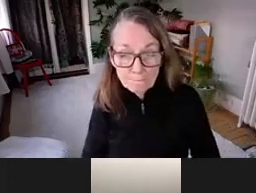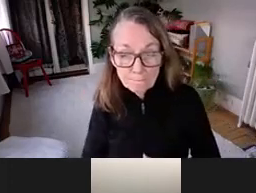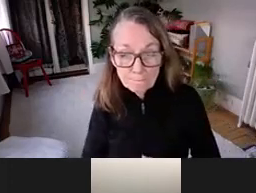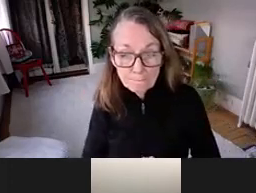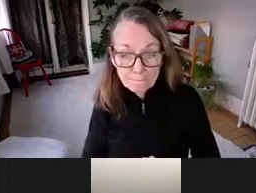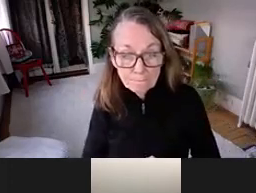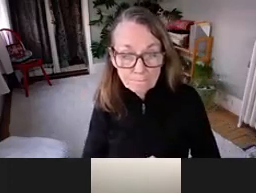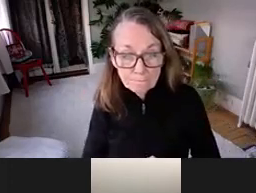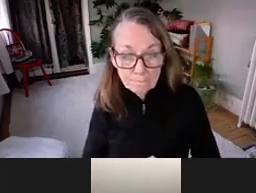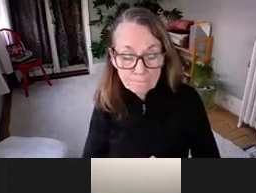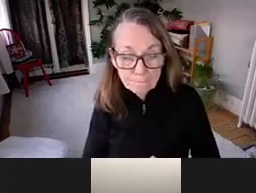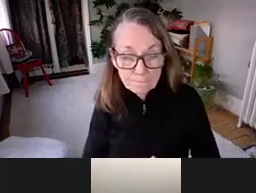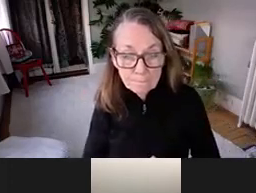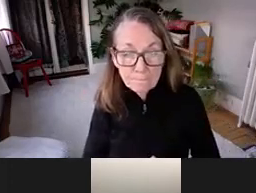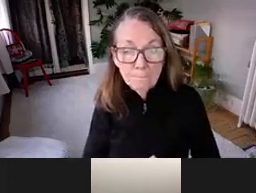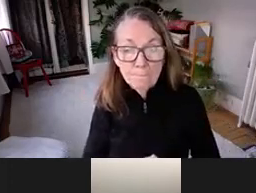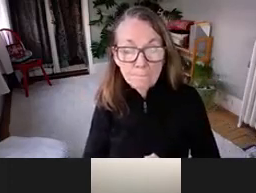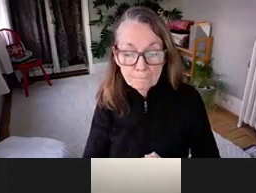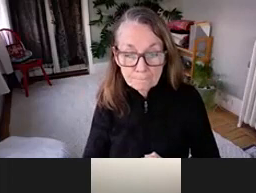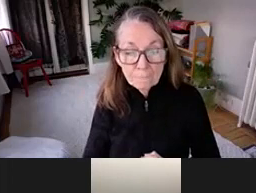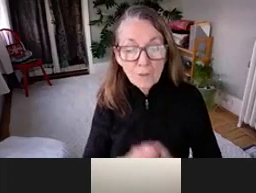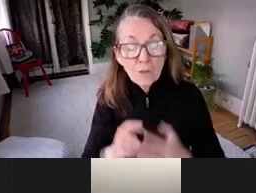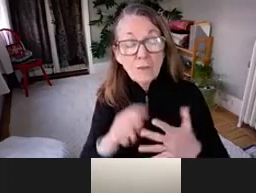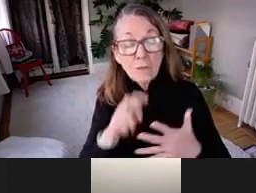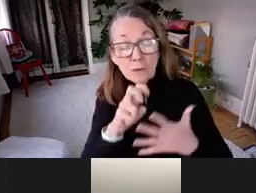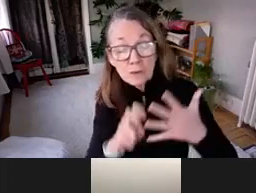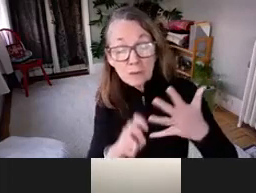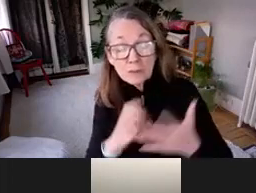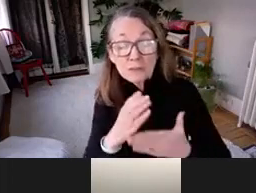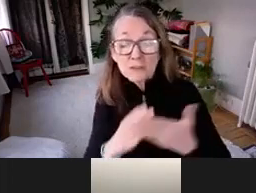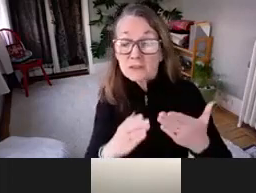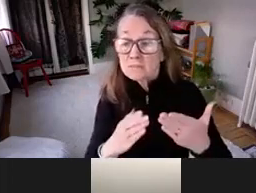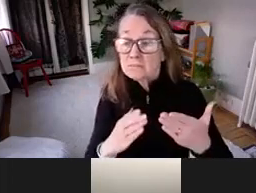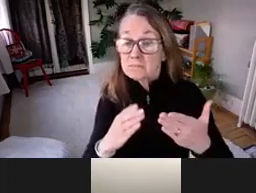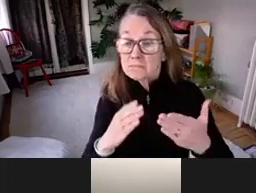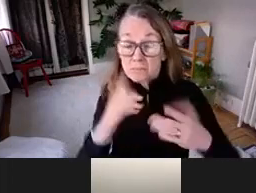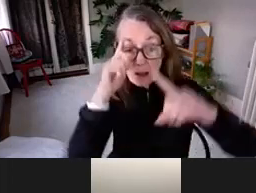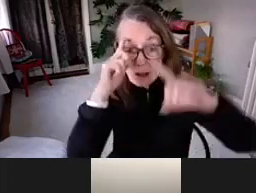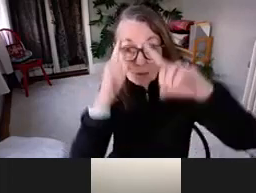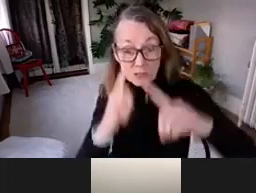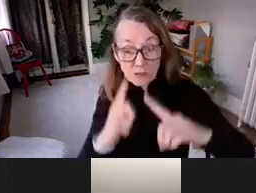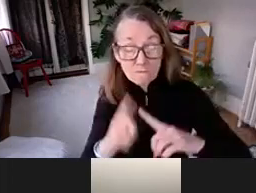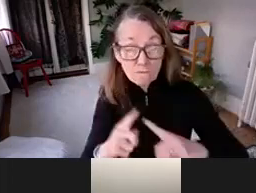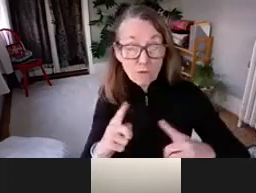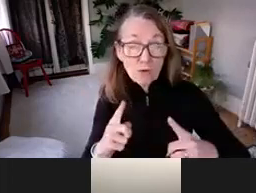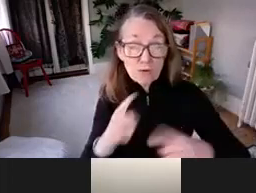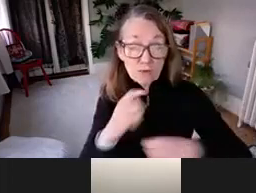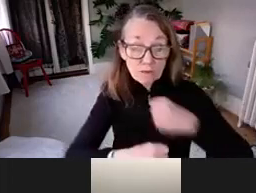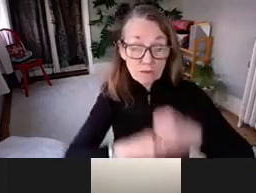And then we kind of moved into what some of our key objectives were for calendar year 2021.